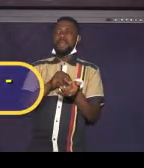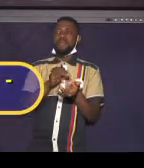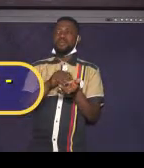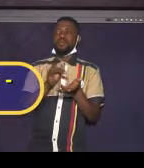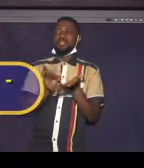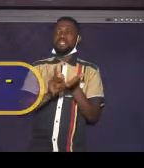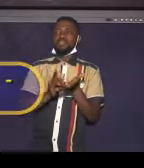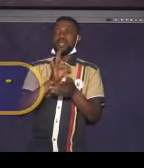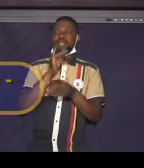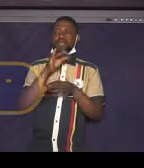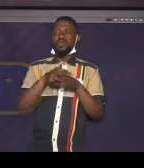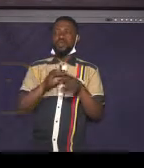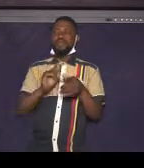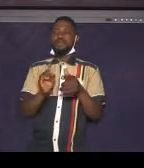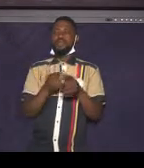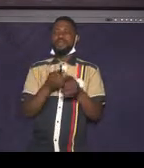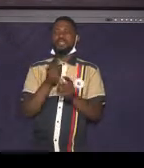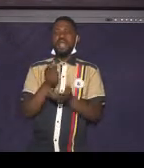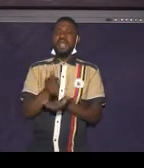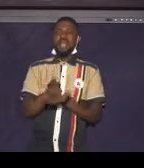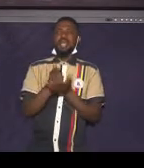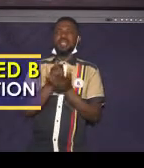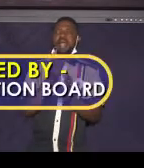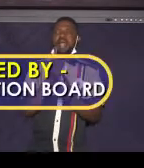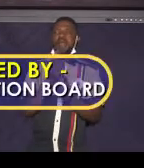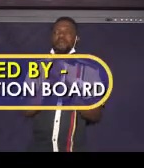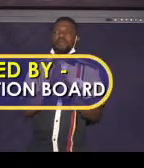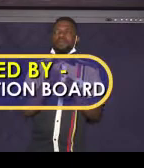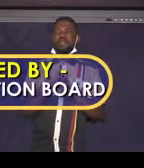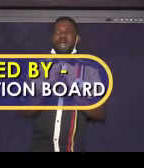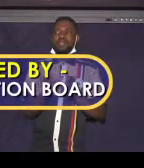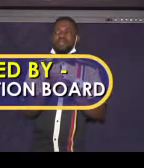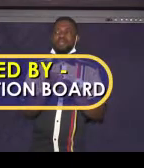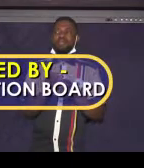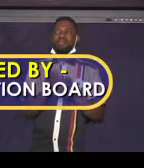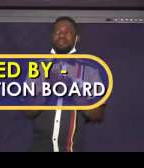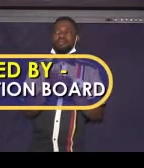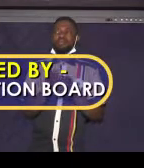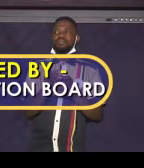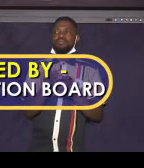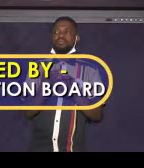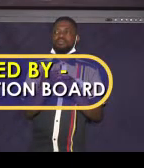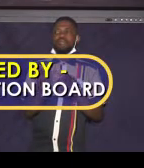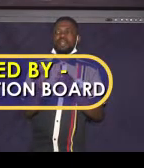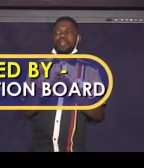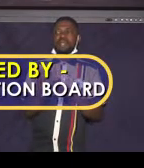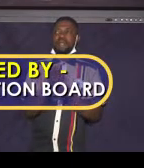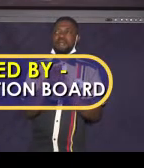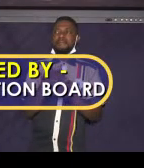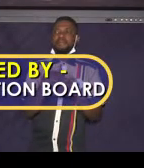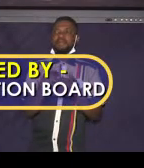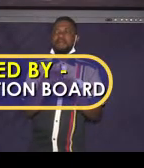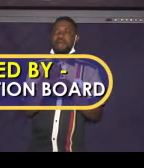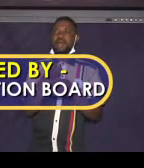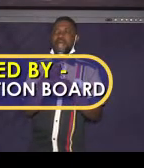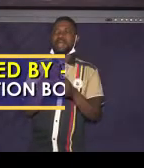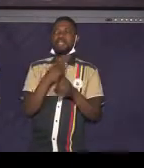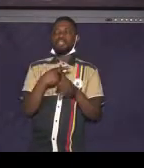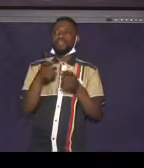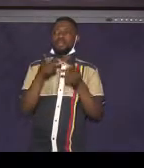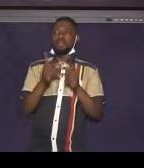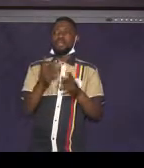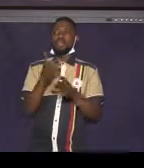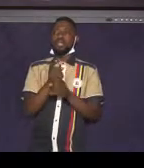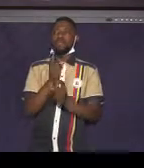called first aid. Appropriate action taken before an injured person gets proper